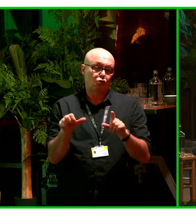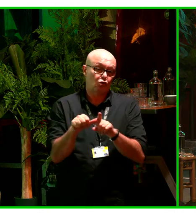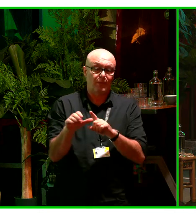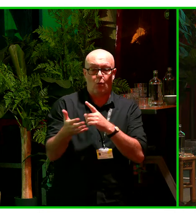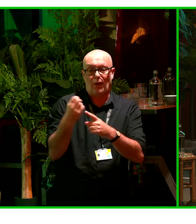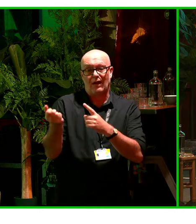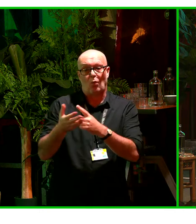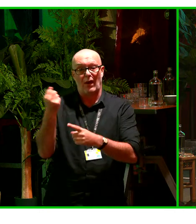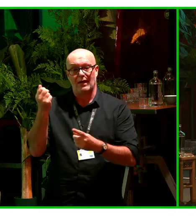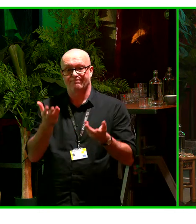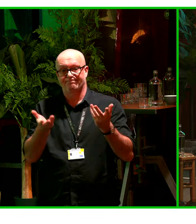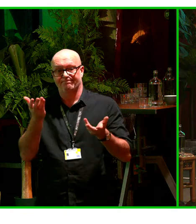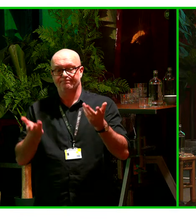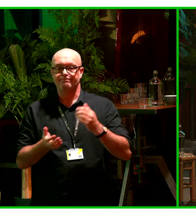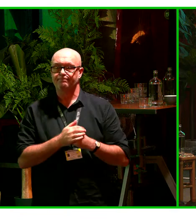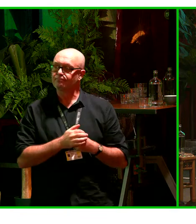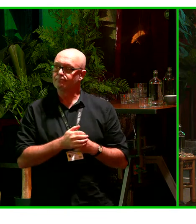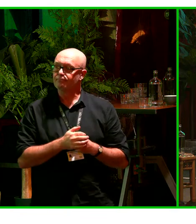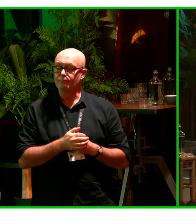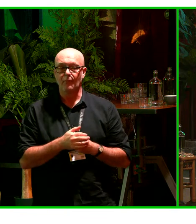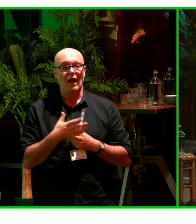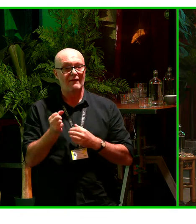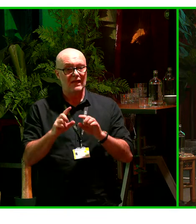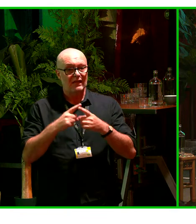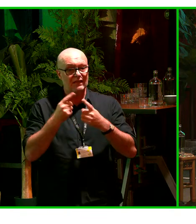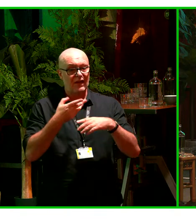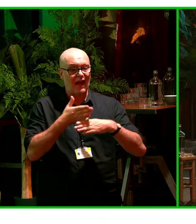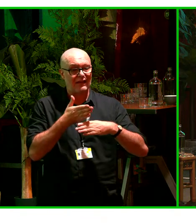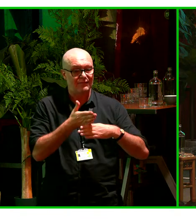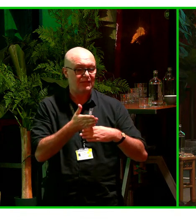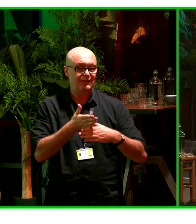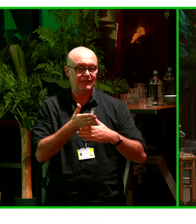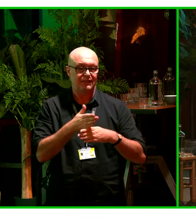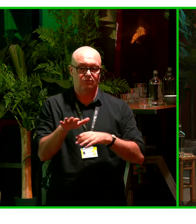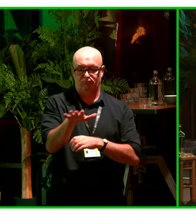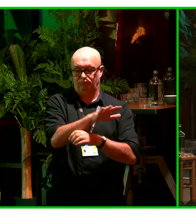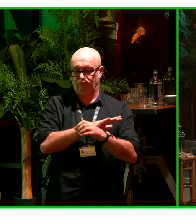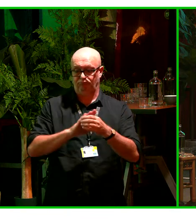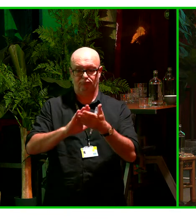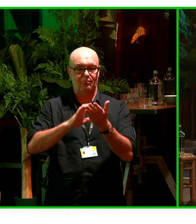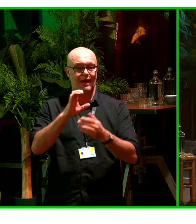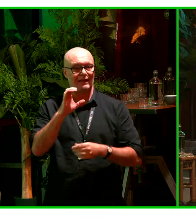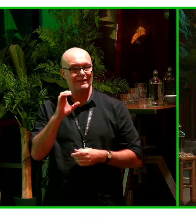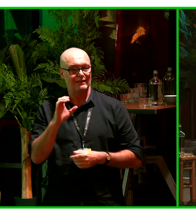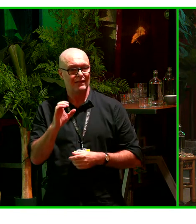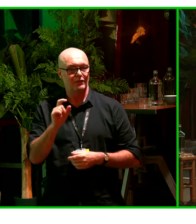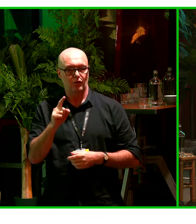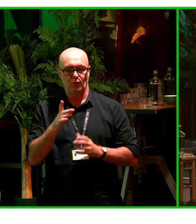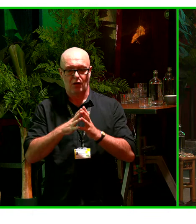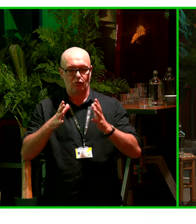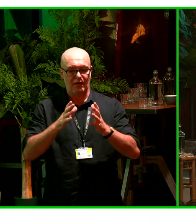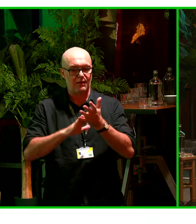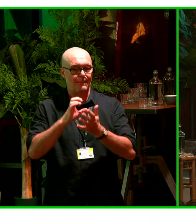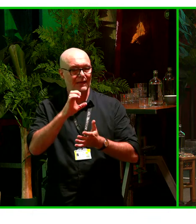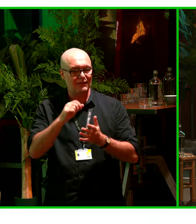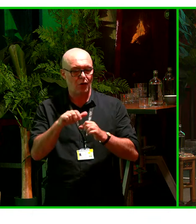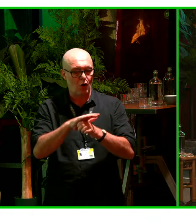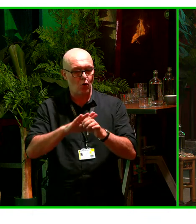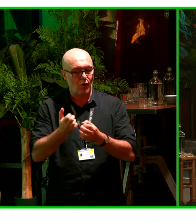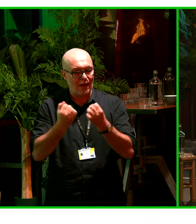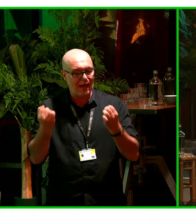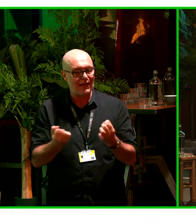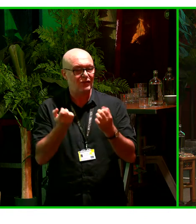There are different activities taking place across Greater Manchester. So the Greater Manchester local energy